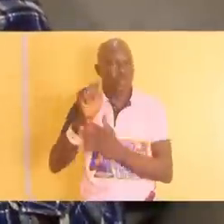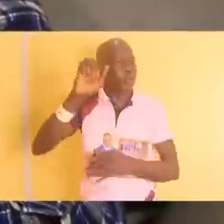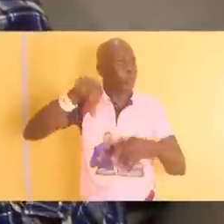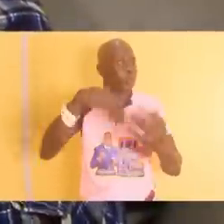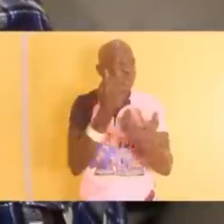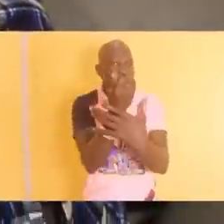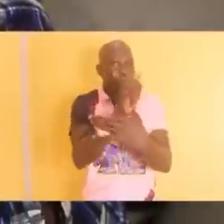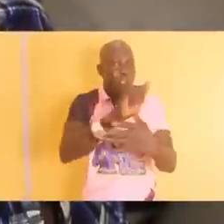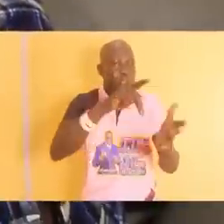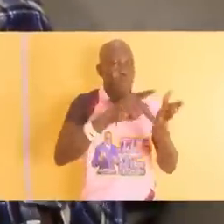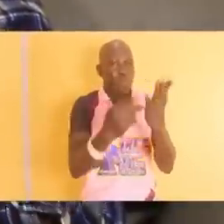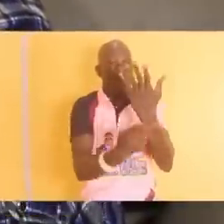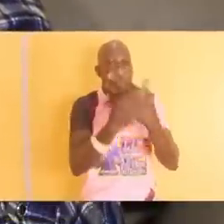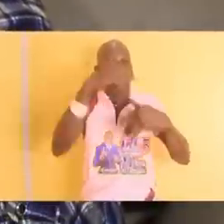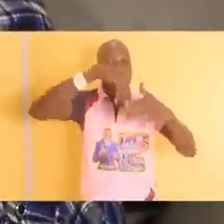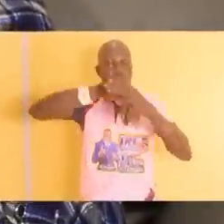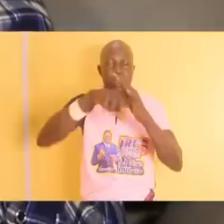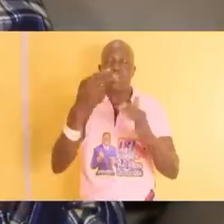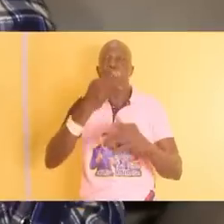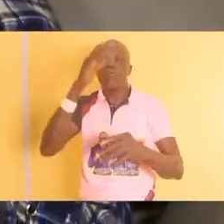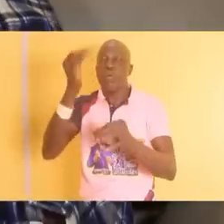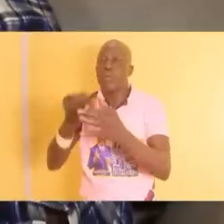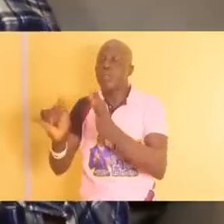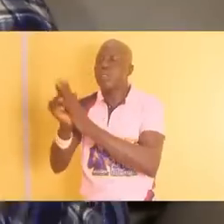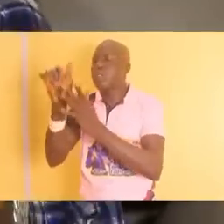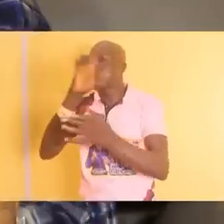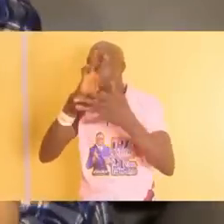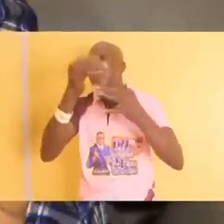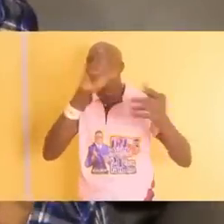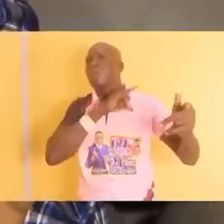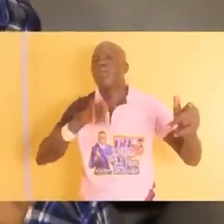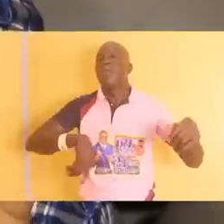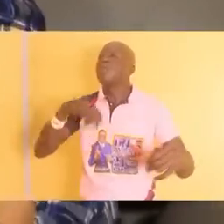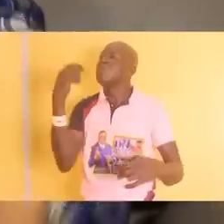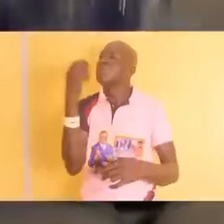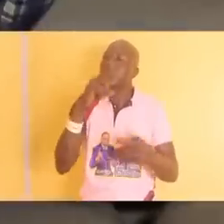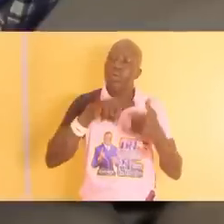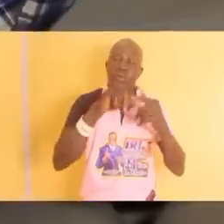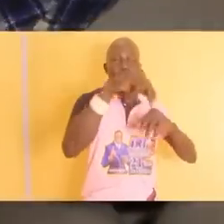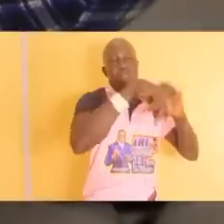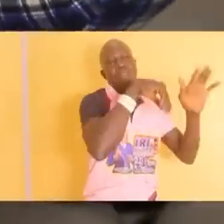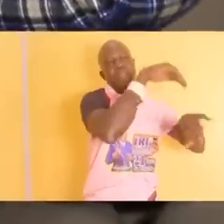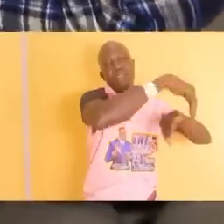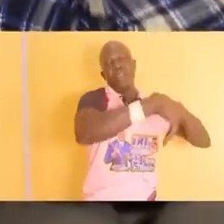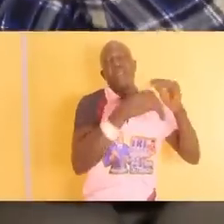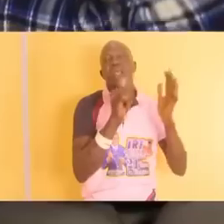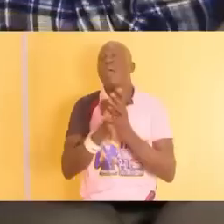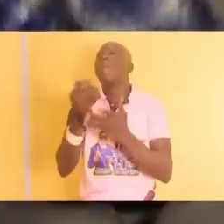Make sure you share this program. It has a purpose. The Spirit of God spoke to me tonight.